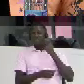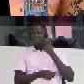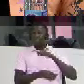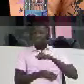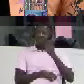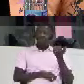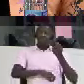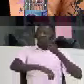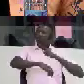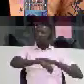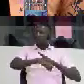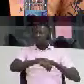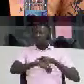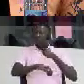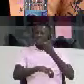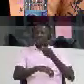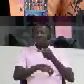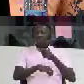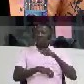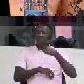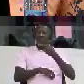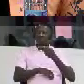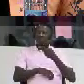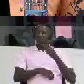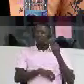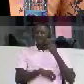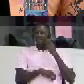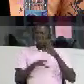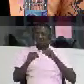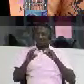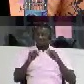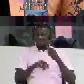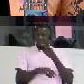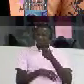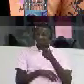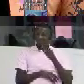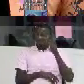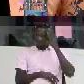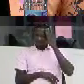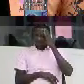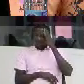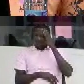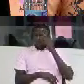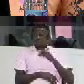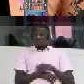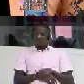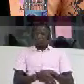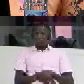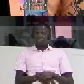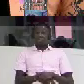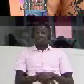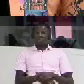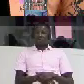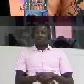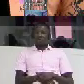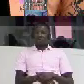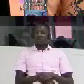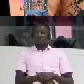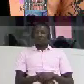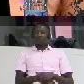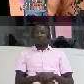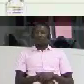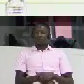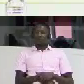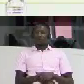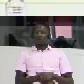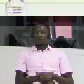time of that particular event? fàttaleku nga ban bis la woon ak waxtu wi xew-xew boobu